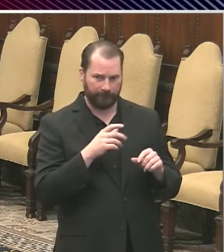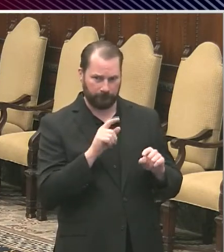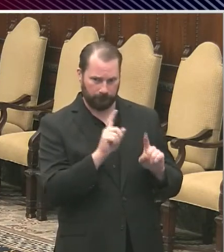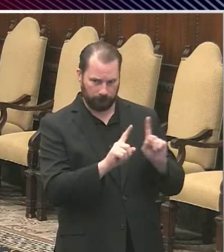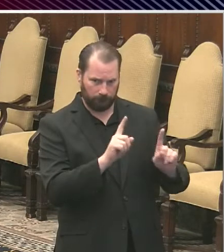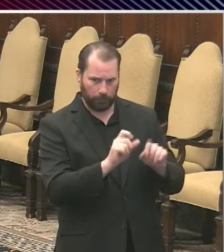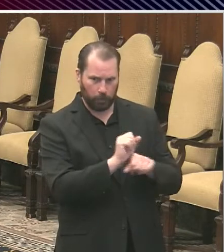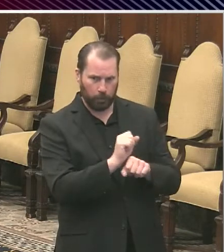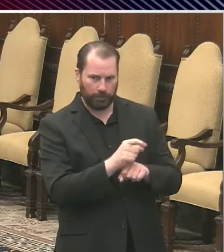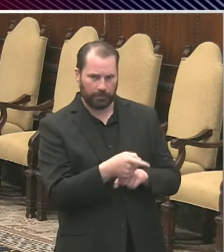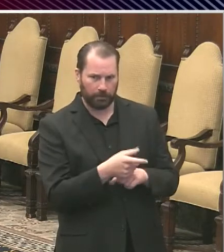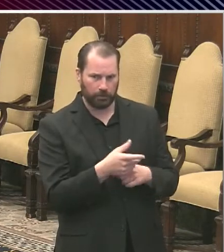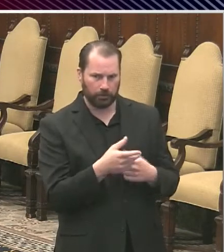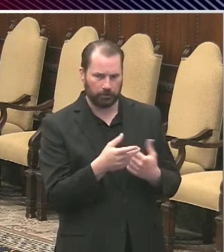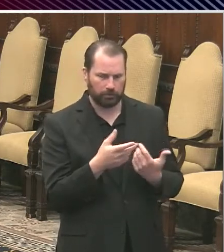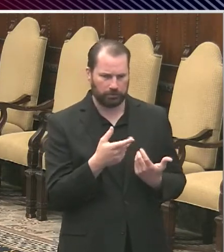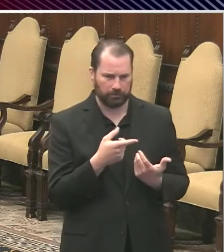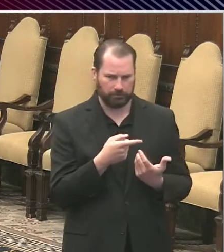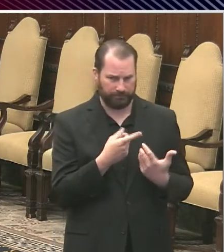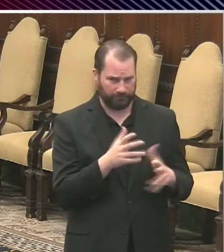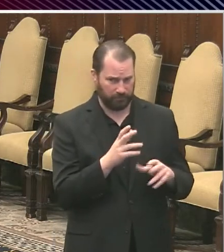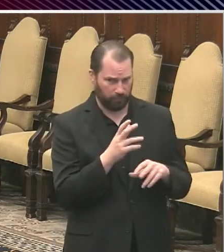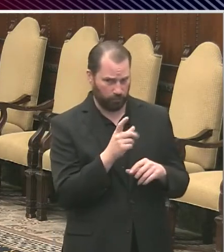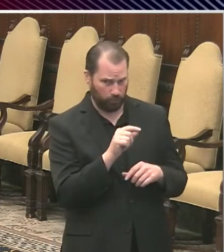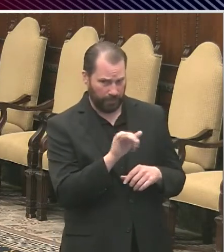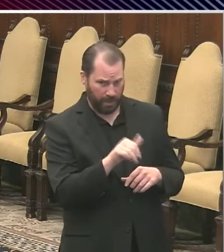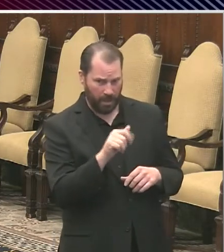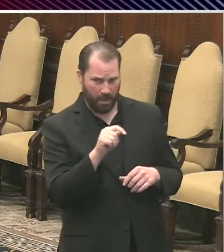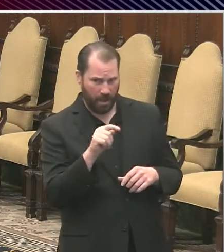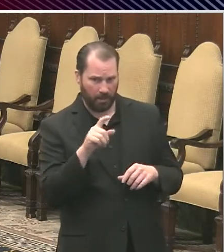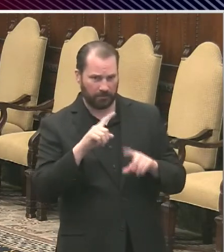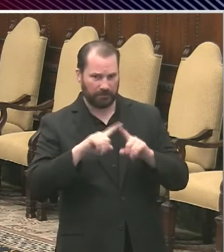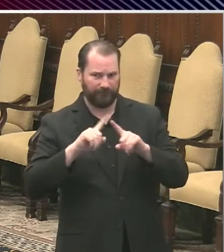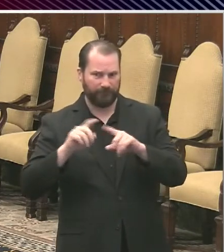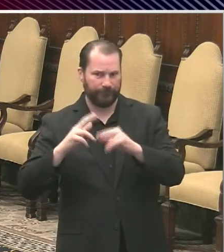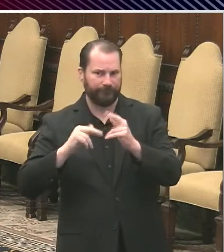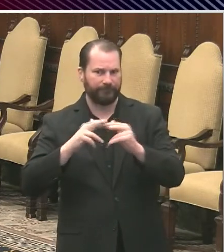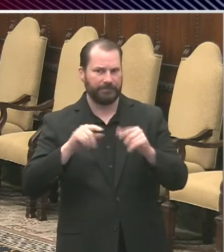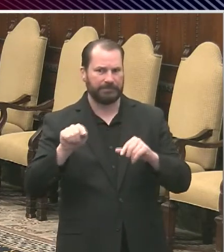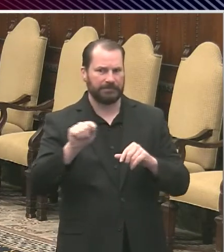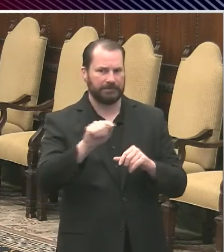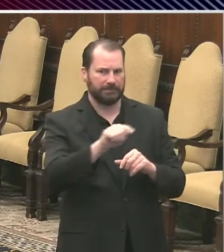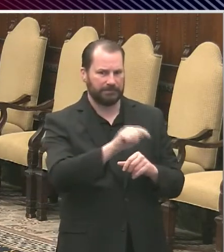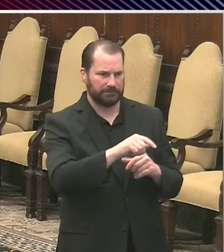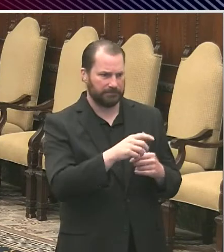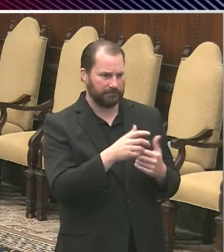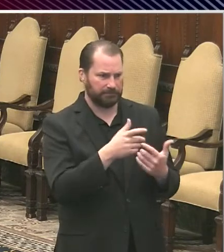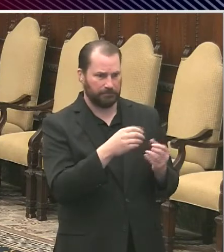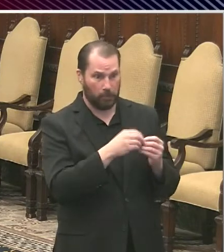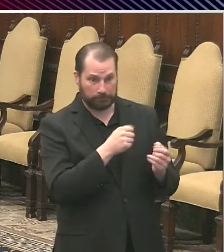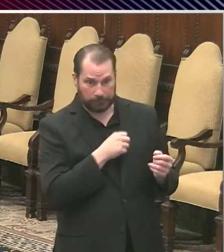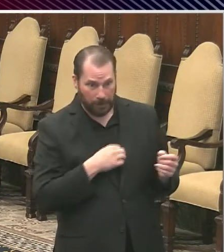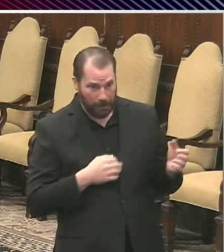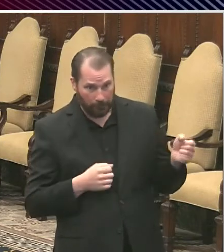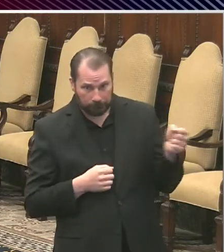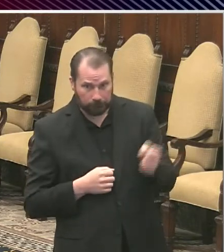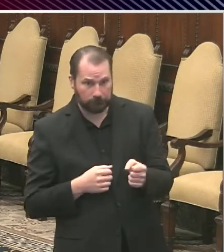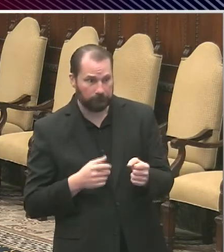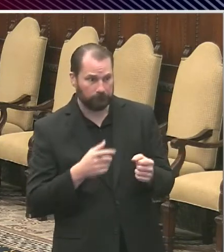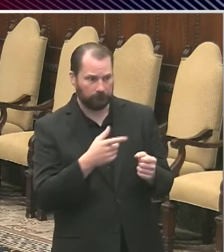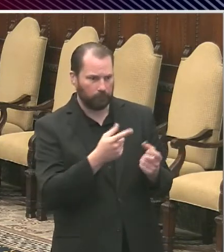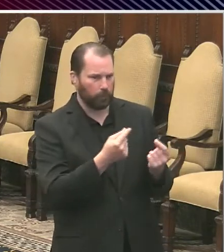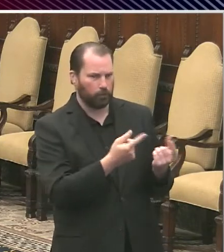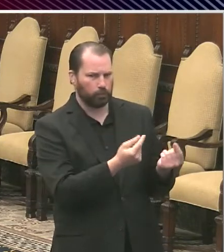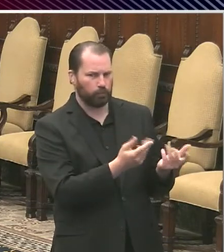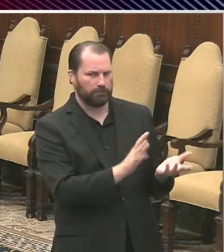with any facilities, or have you taken any other steps if there has been a nursing home that has gotten to a point where it needs